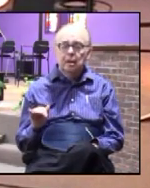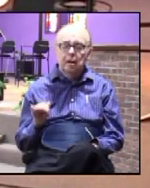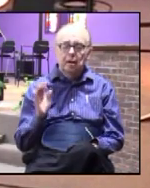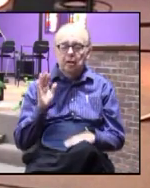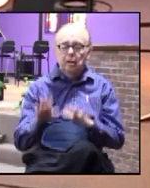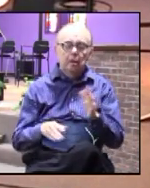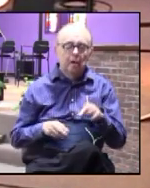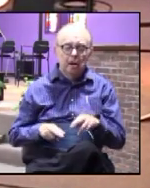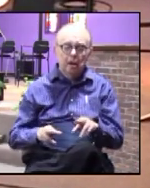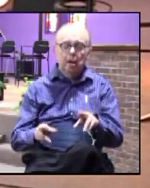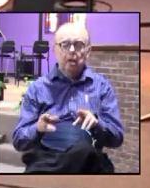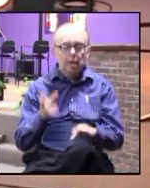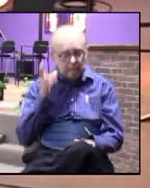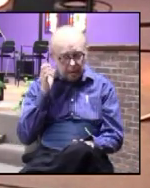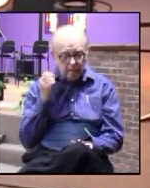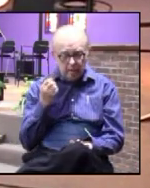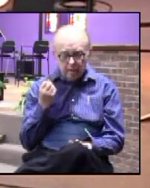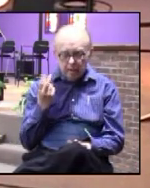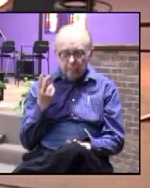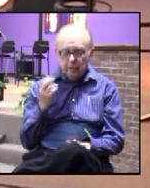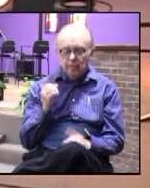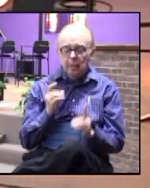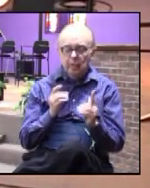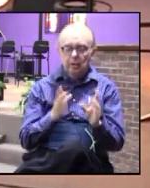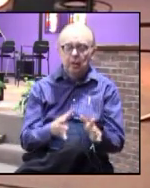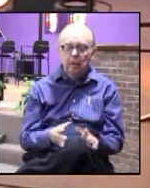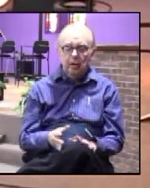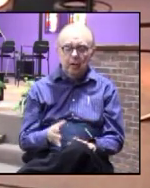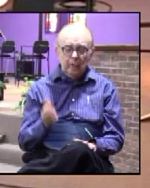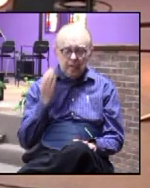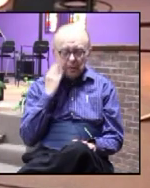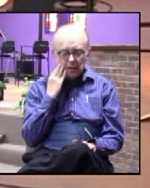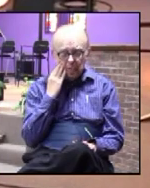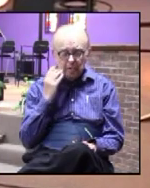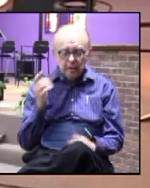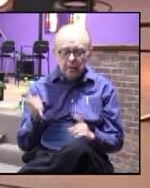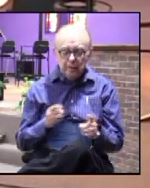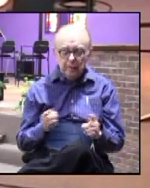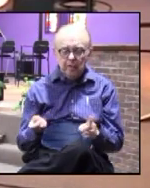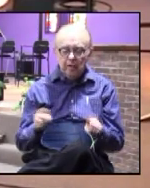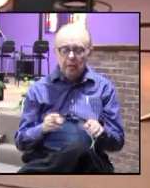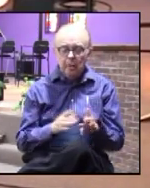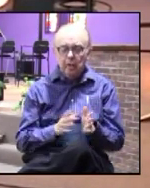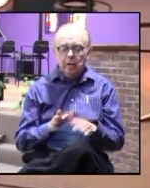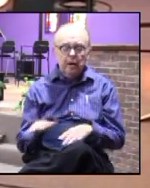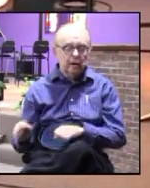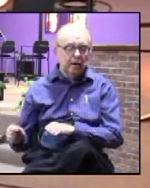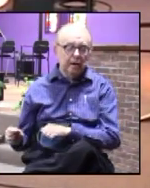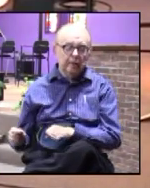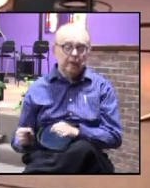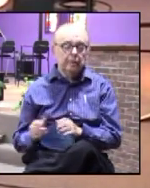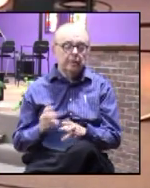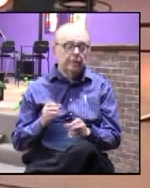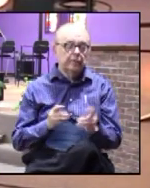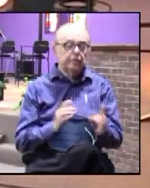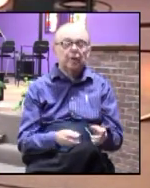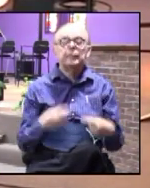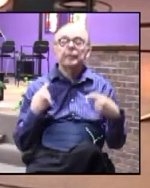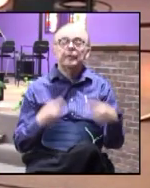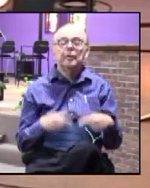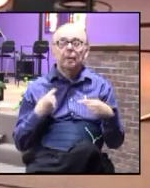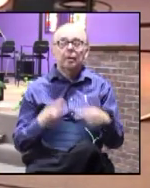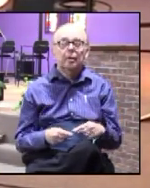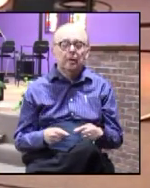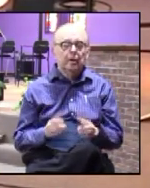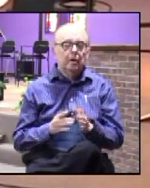Walking down the road and hearing 12 of these guys that he's going to know that's going to take over when he leaves, and they're arguing. And he's